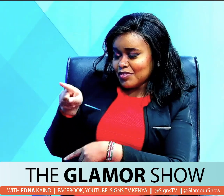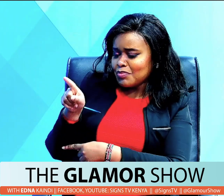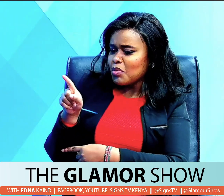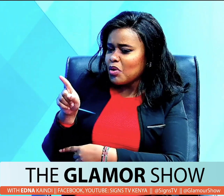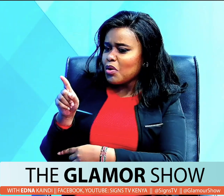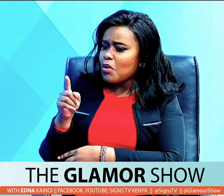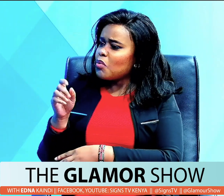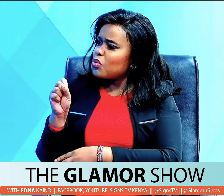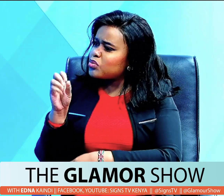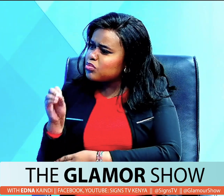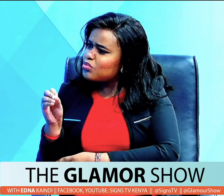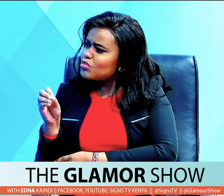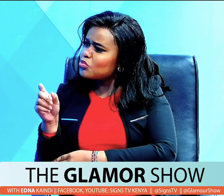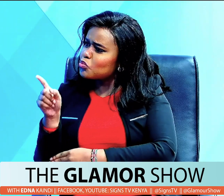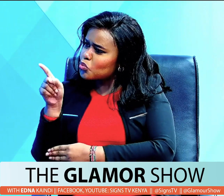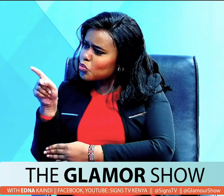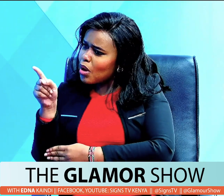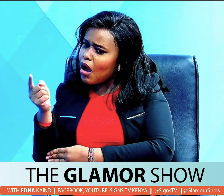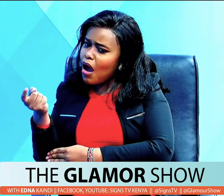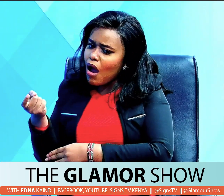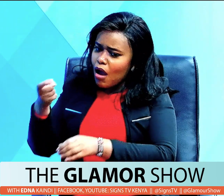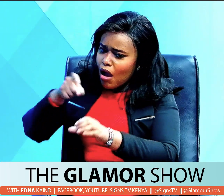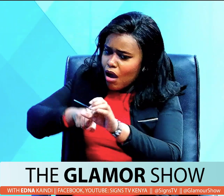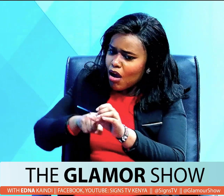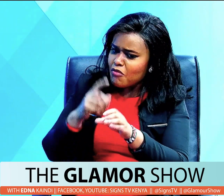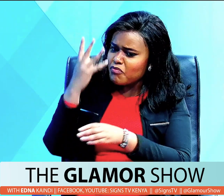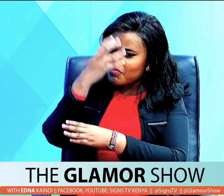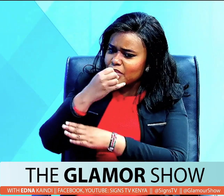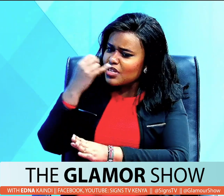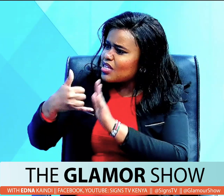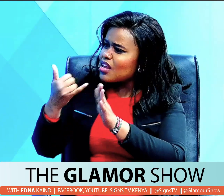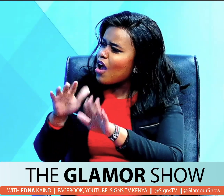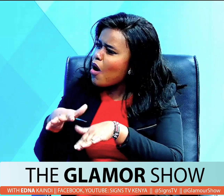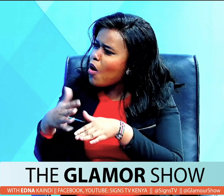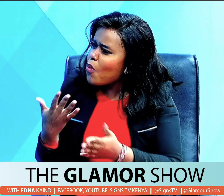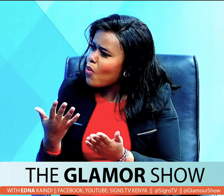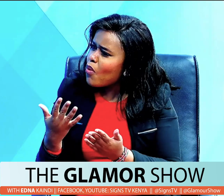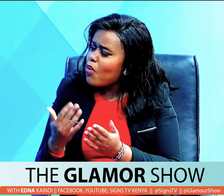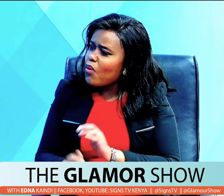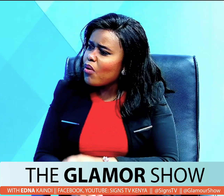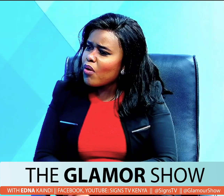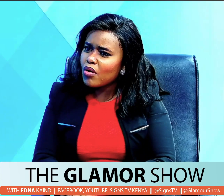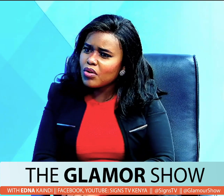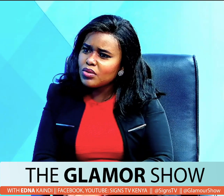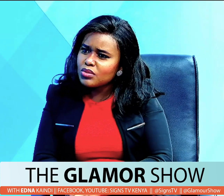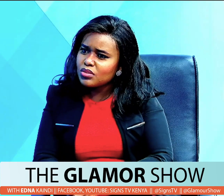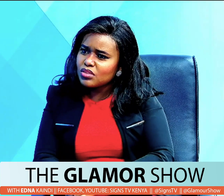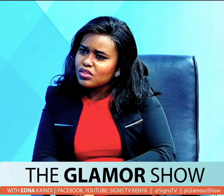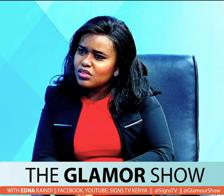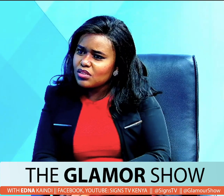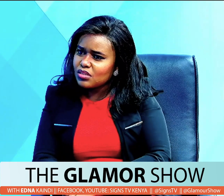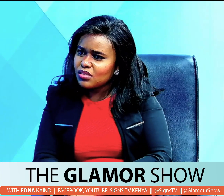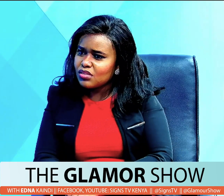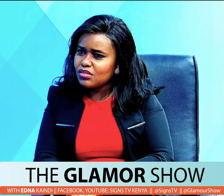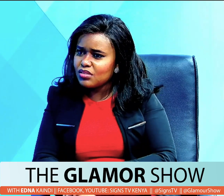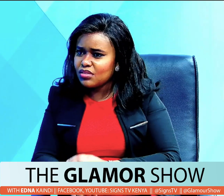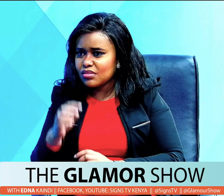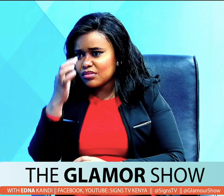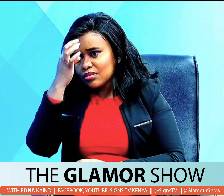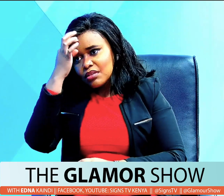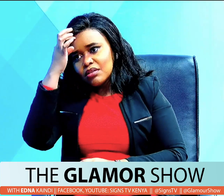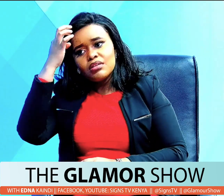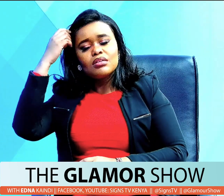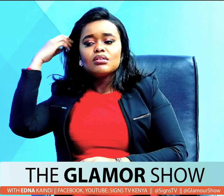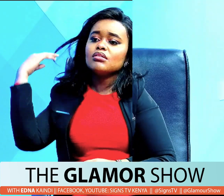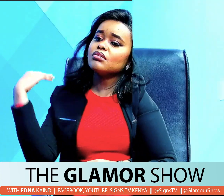and I really like that. I really also want to thank you for honoring our invite. Thank you. And how long or when did you join the